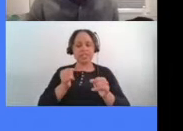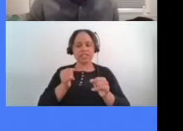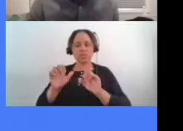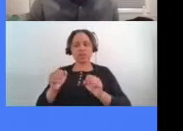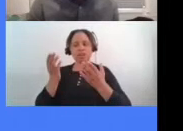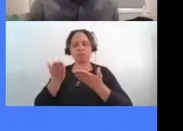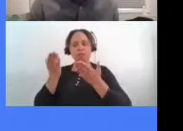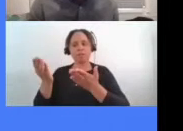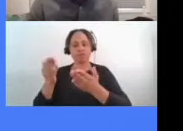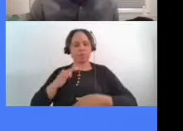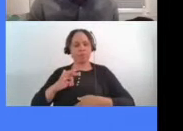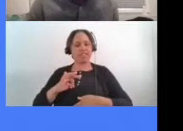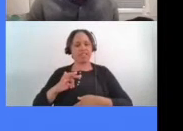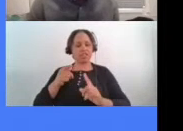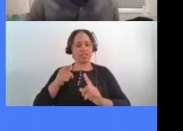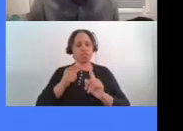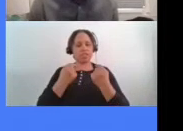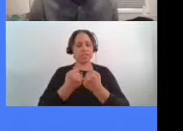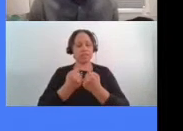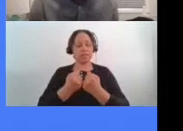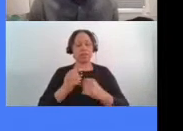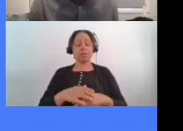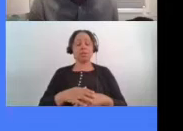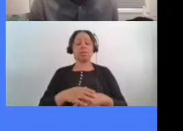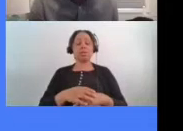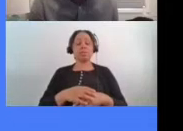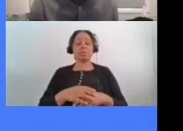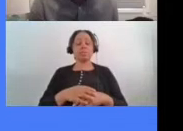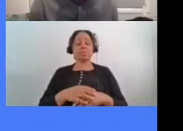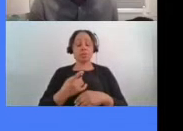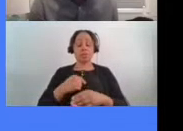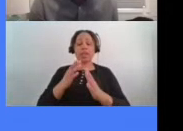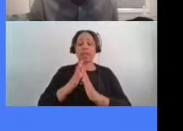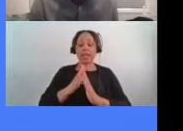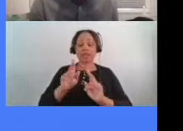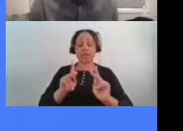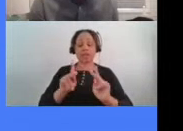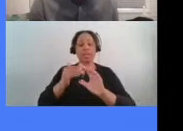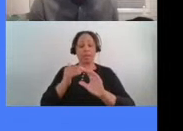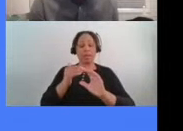So in order to do that, we're asking people to send us an email at